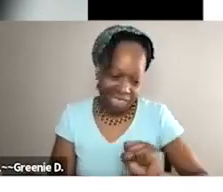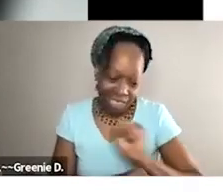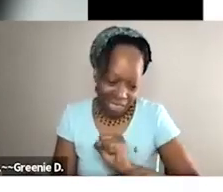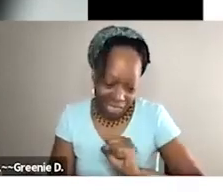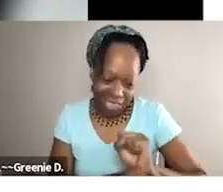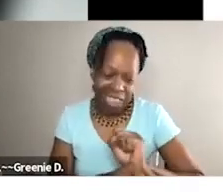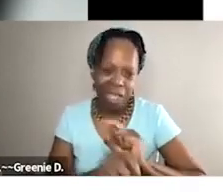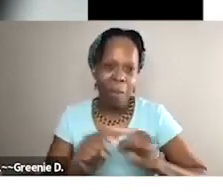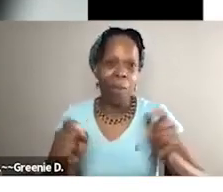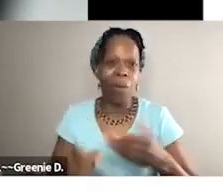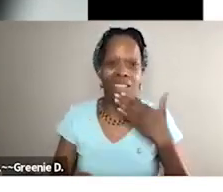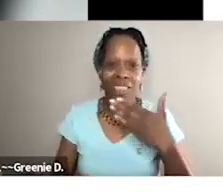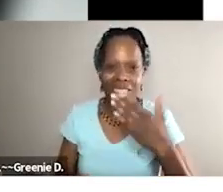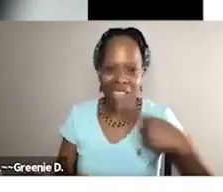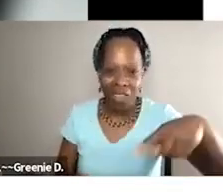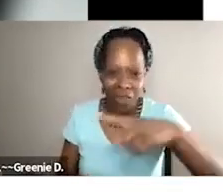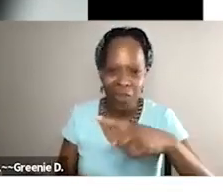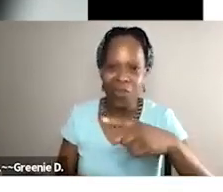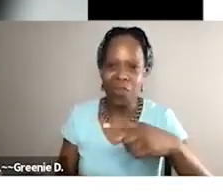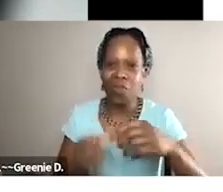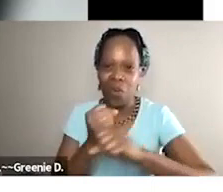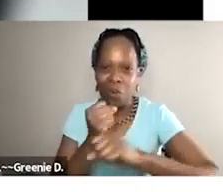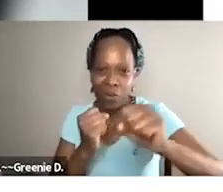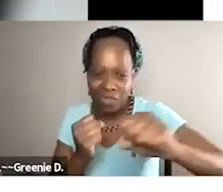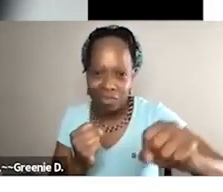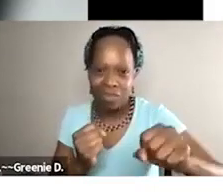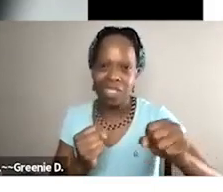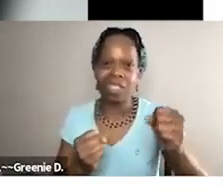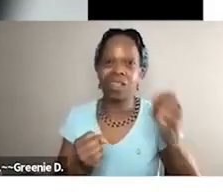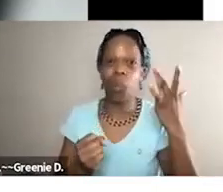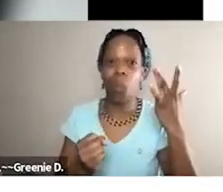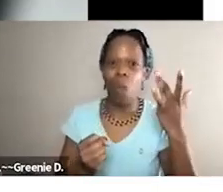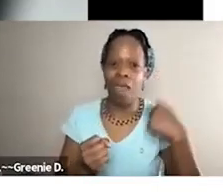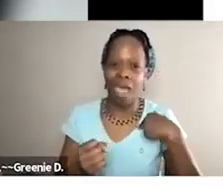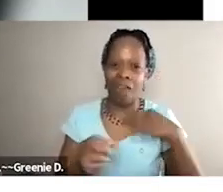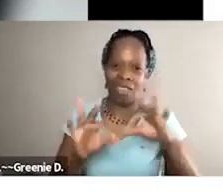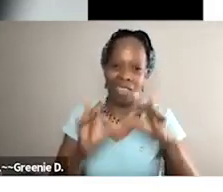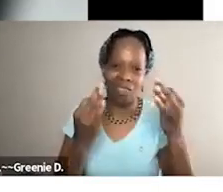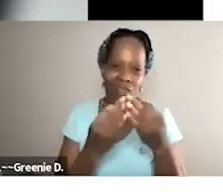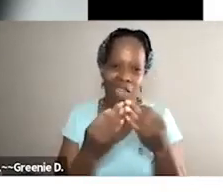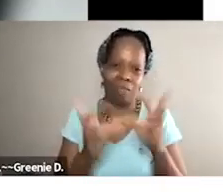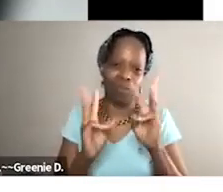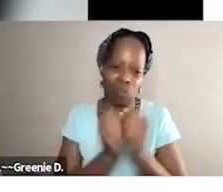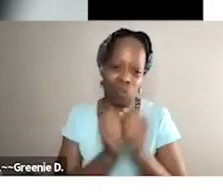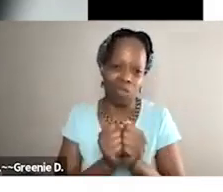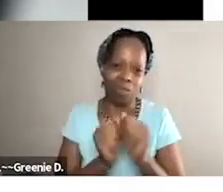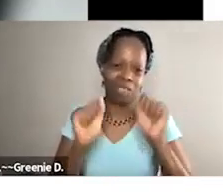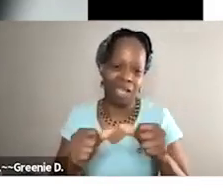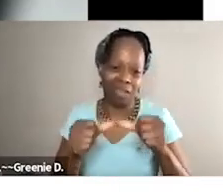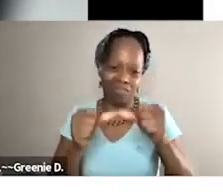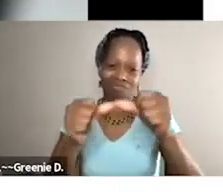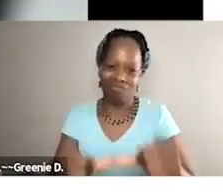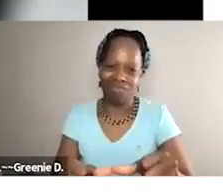family sessions and agreeing, because now these are going to live permanently on our YouTube channel. Families can use them, and families who might